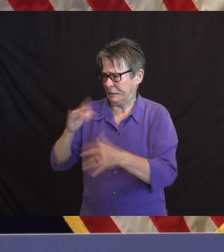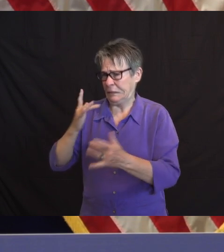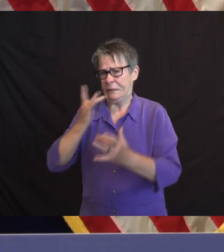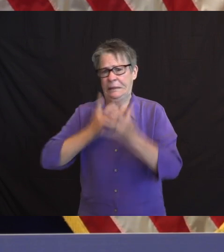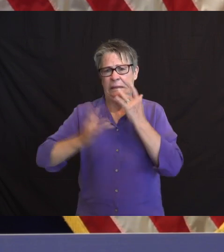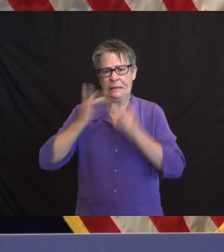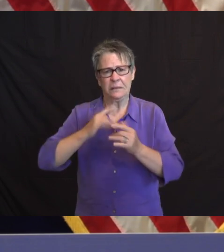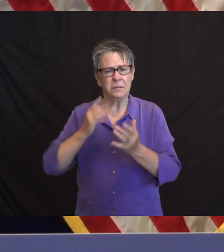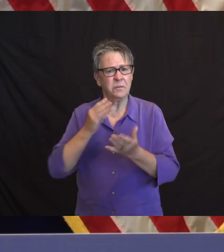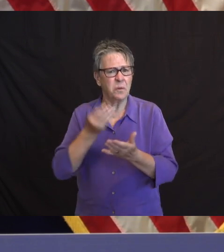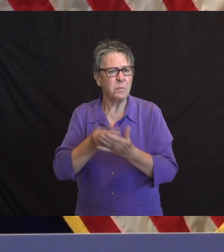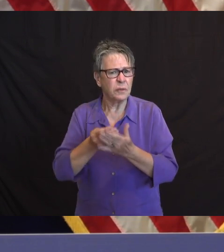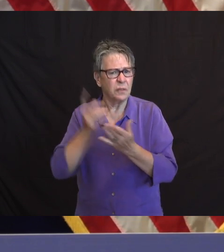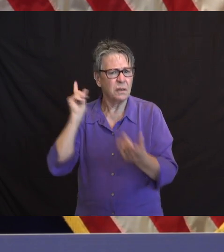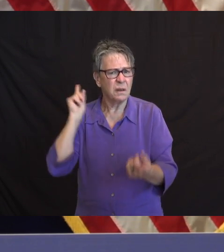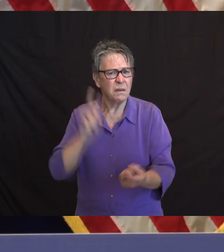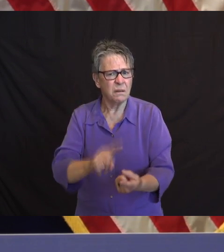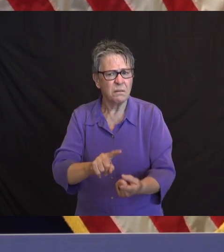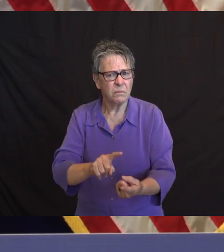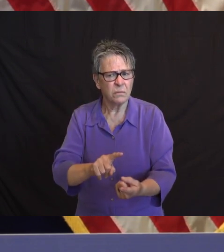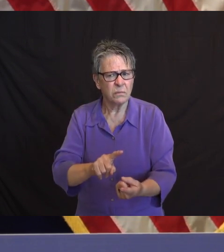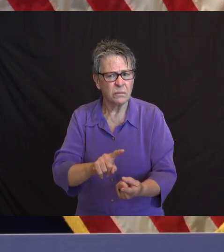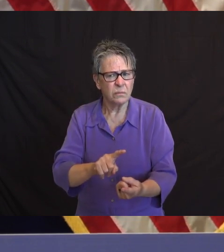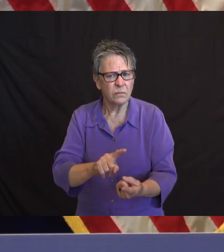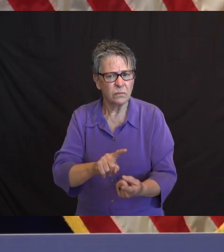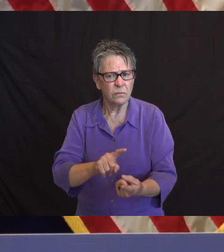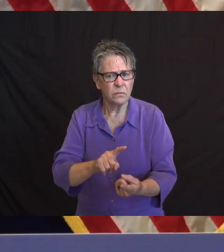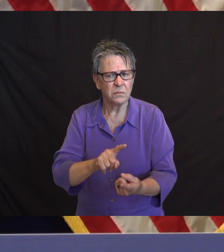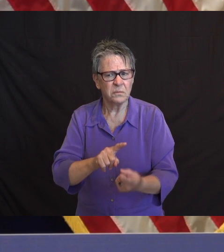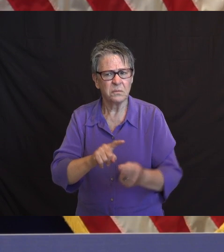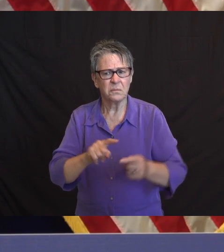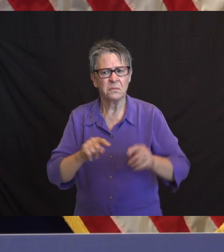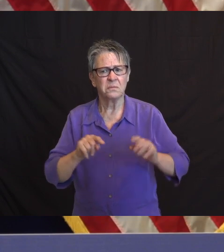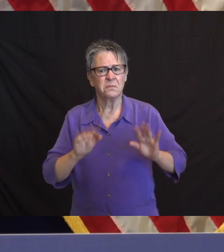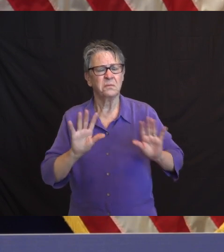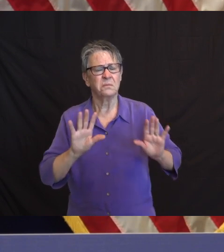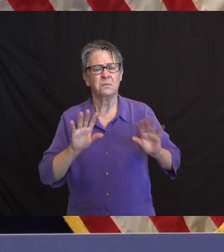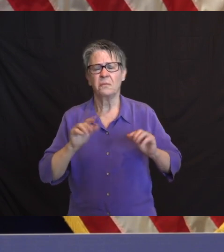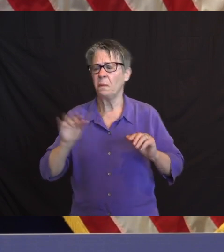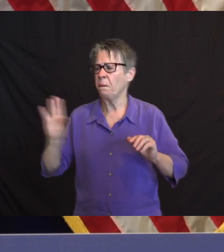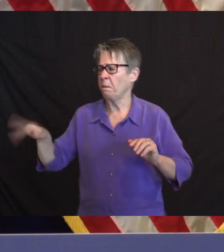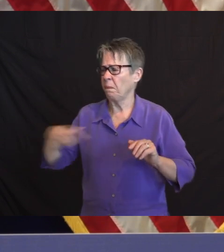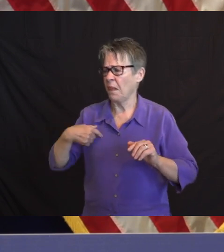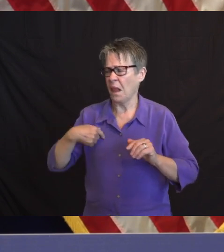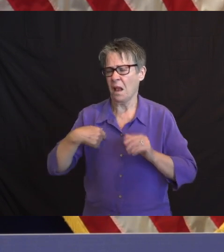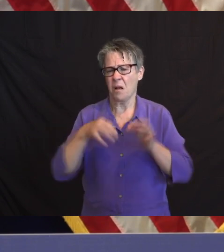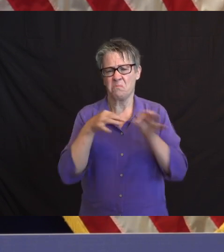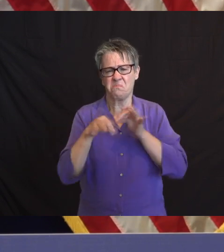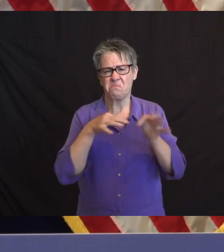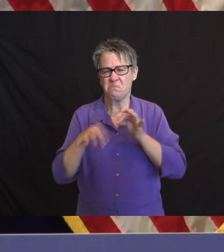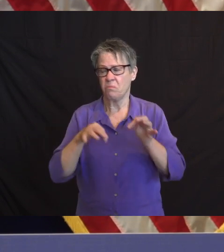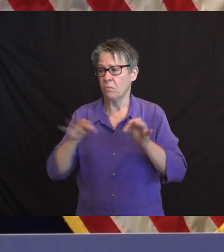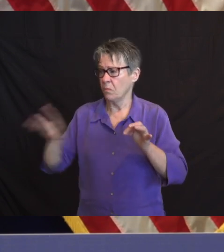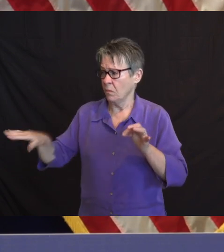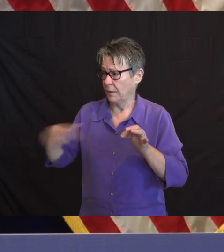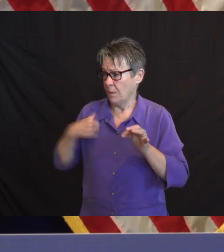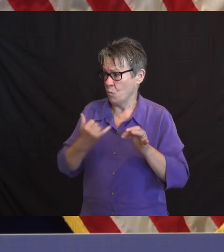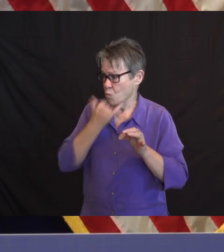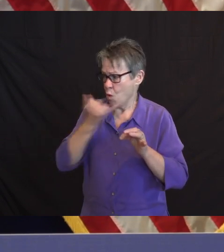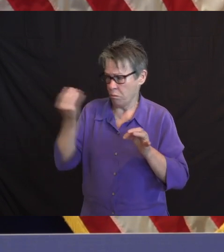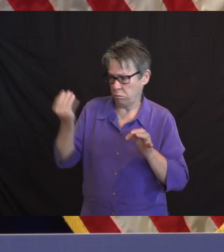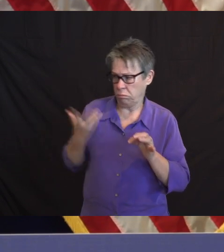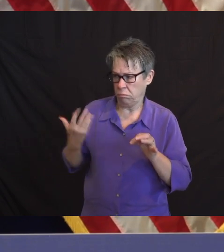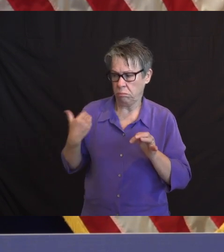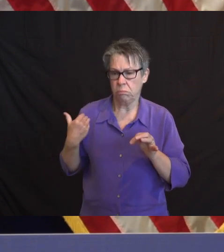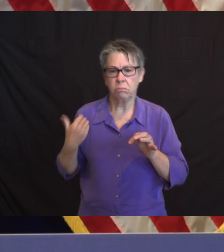hand it to Kevin for the specifics, and he'll correct the record. We haven't promised forever on no fares,